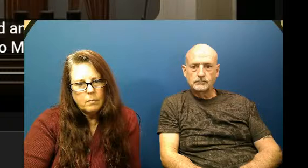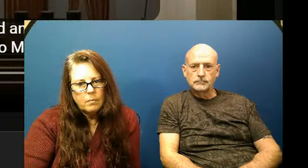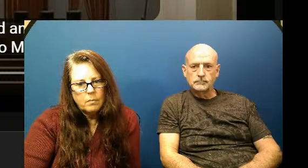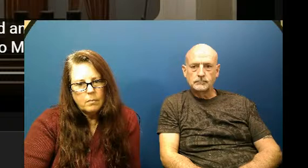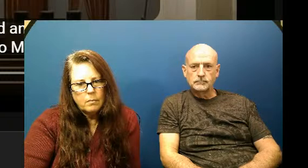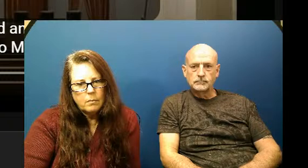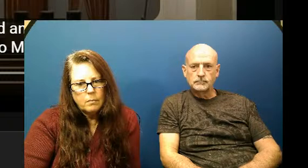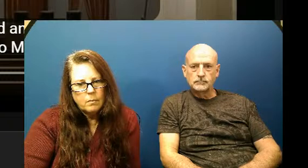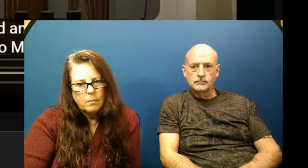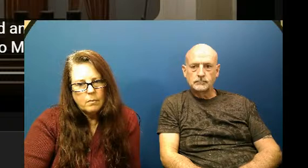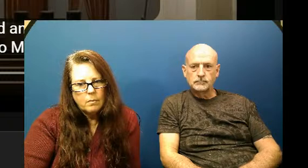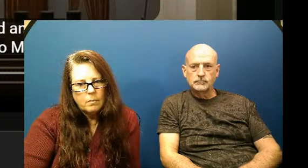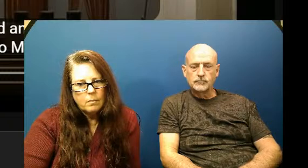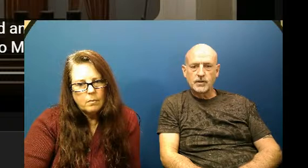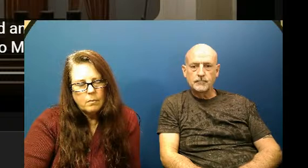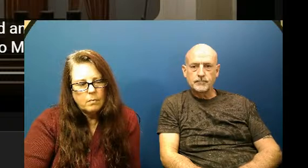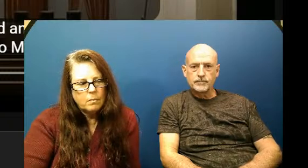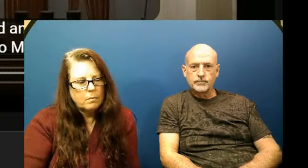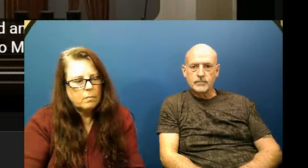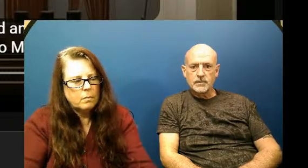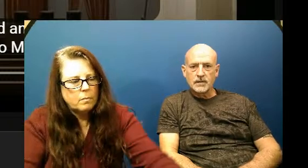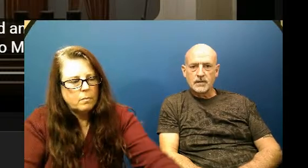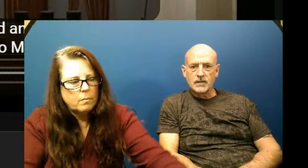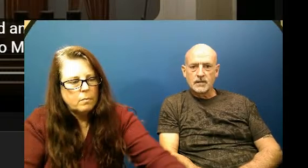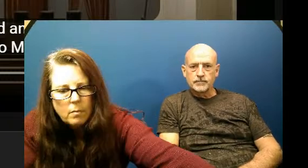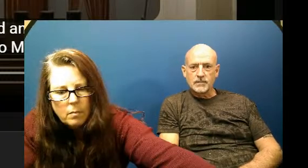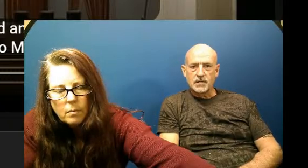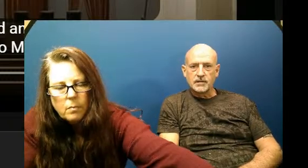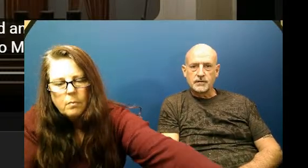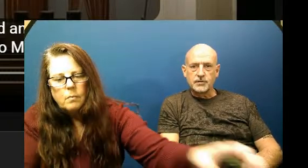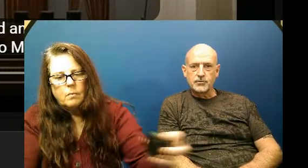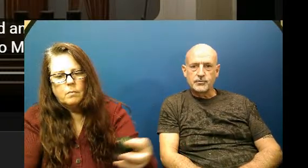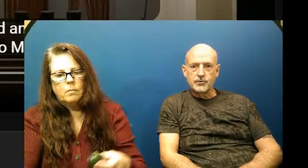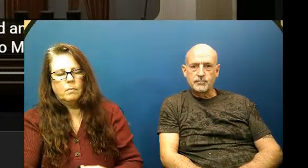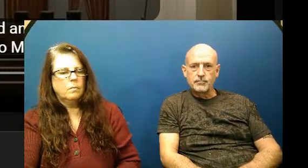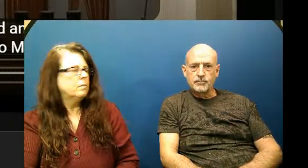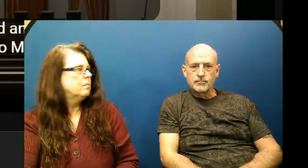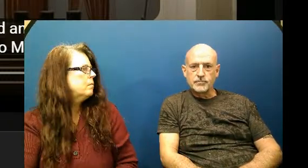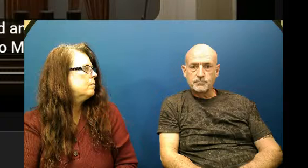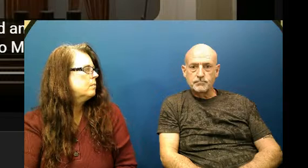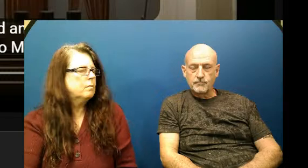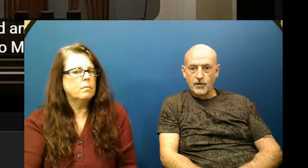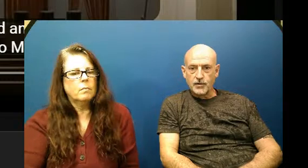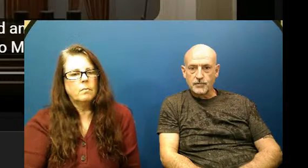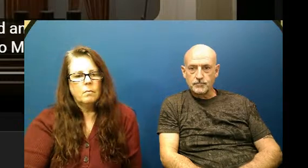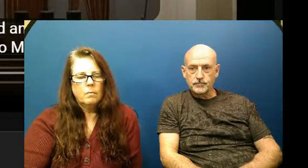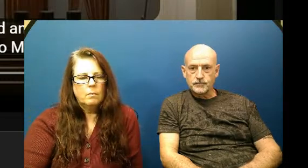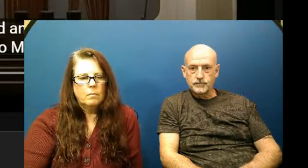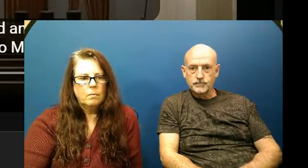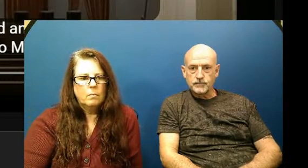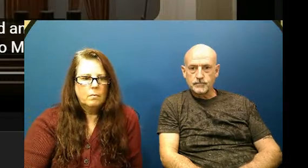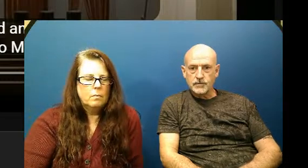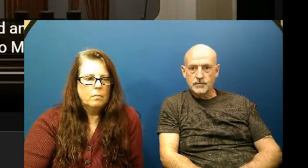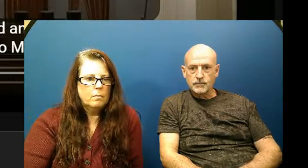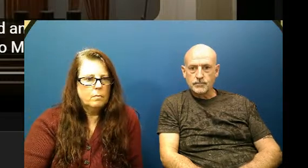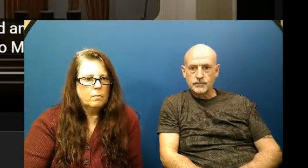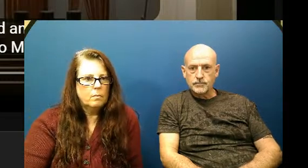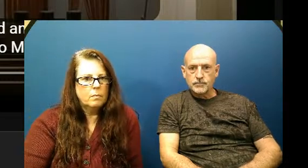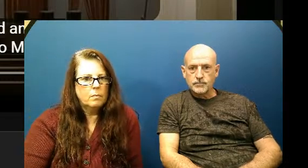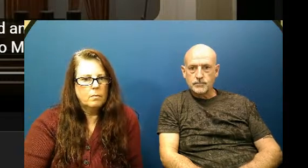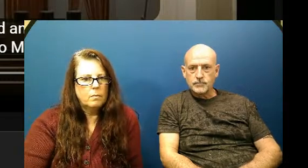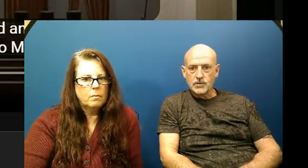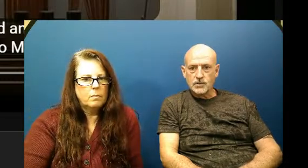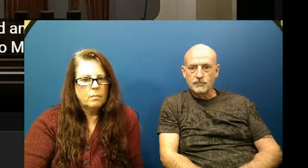call that a ban or a divestiture, one thing is clear. And the It's a YouTube burden on TikTok volume. speech. So the First